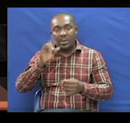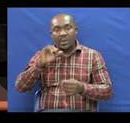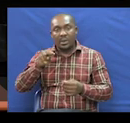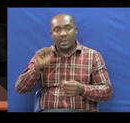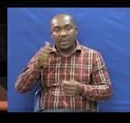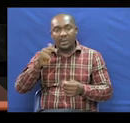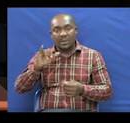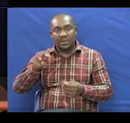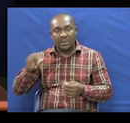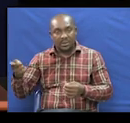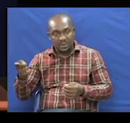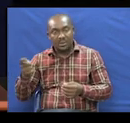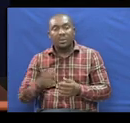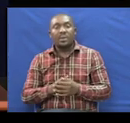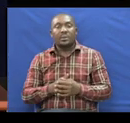sentence will be,